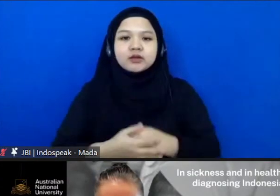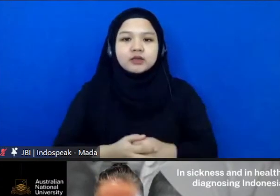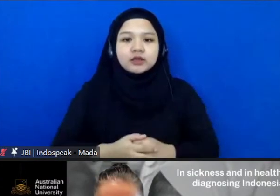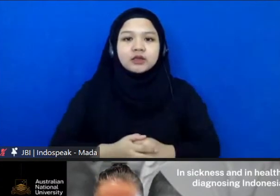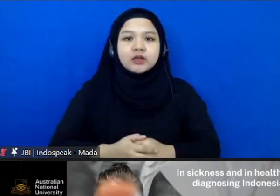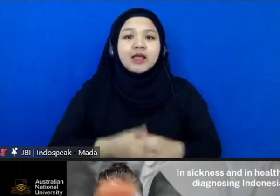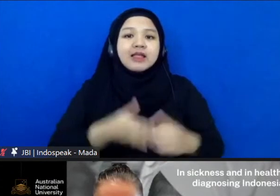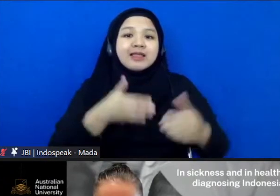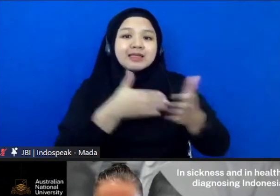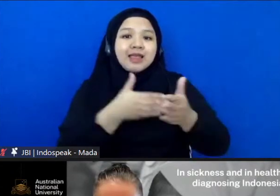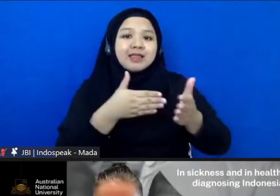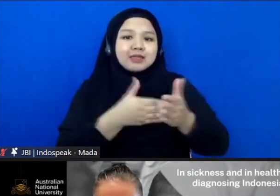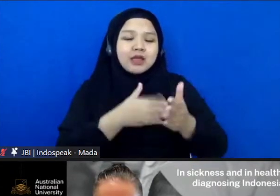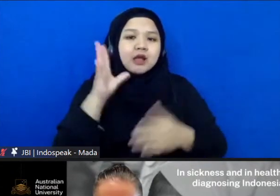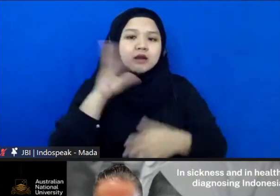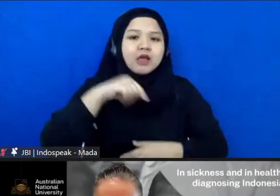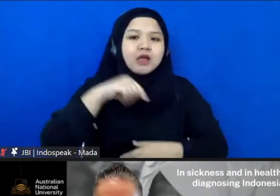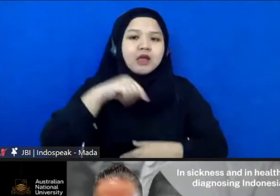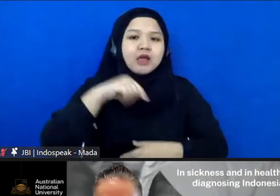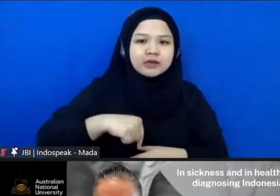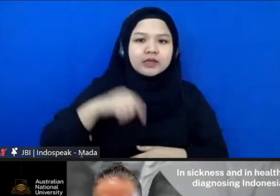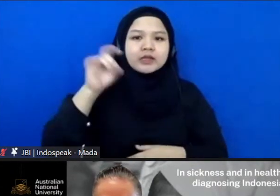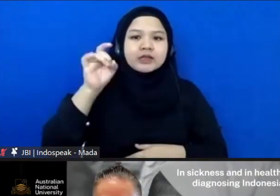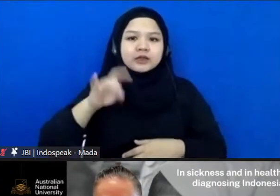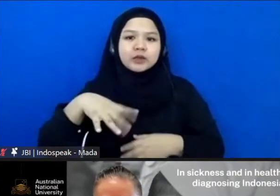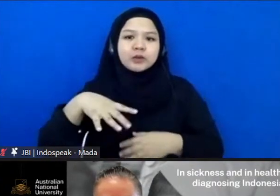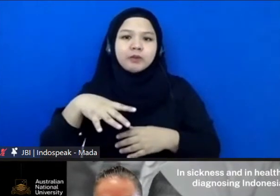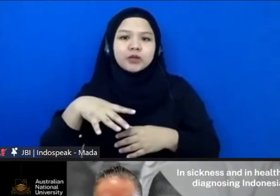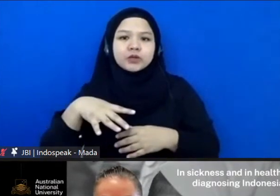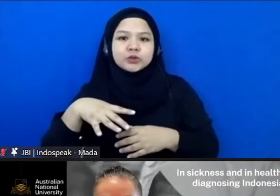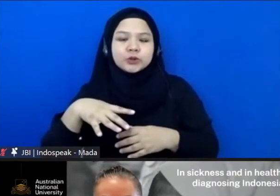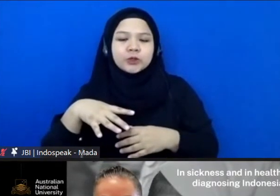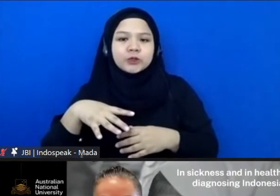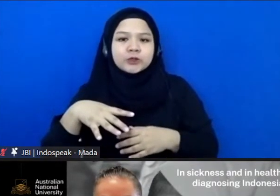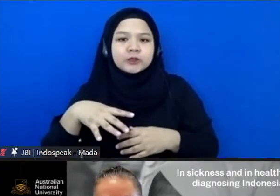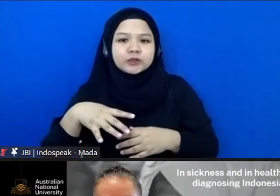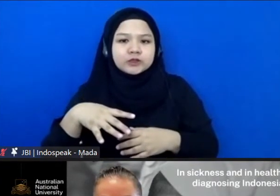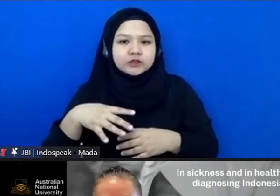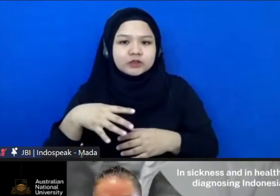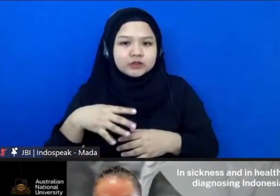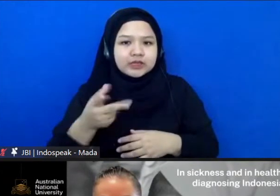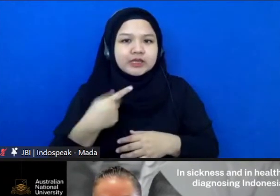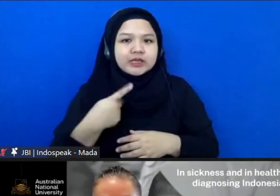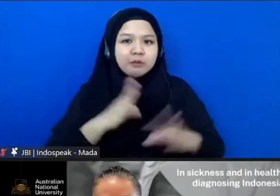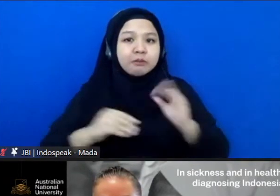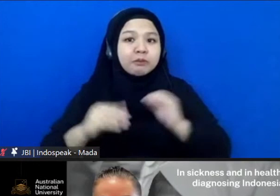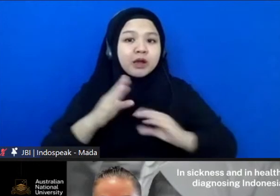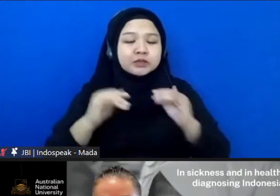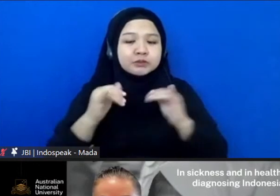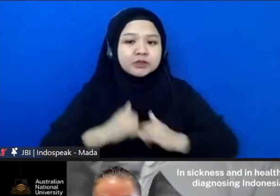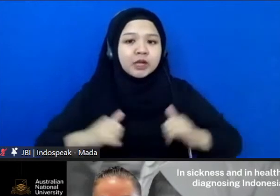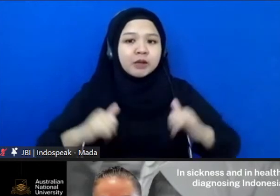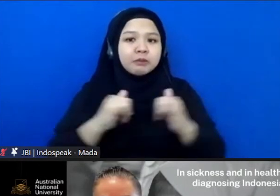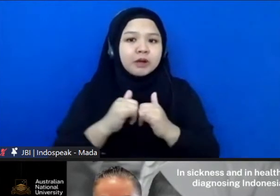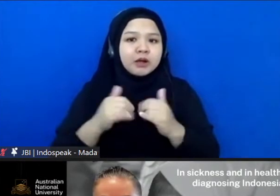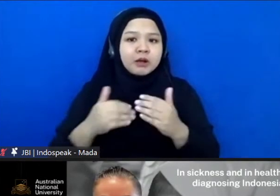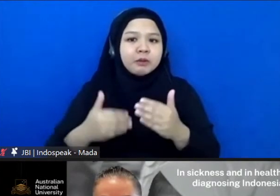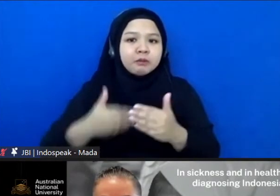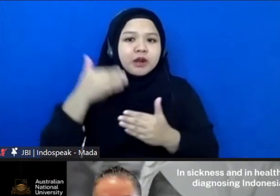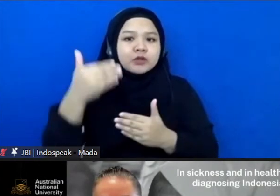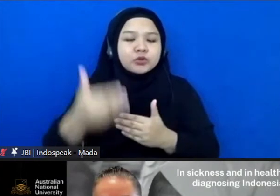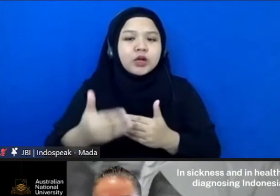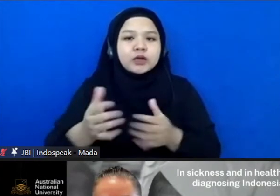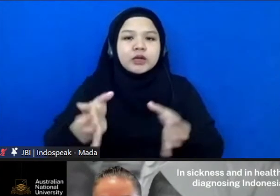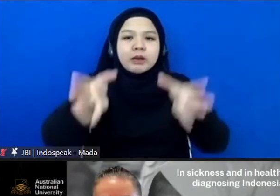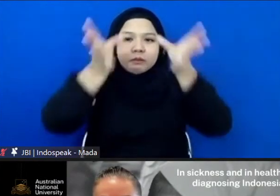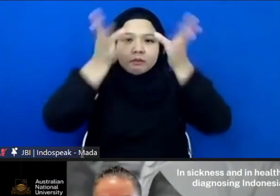challenges, including through the effort we are all taking by being here today to continue the mutual understanding